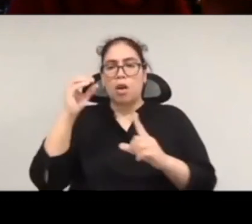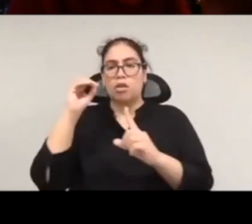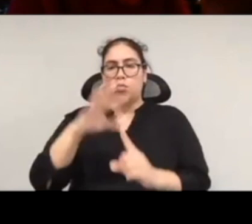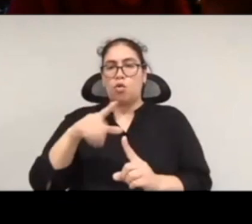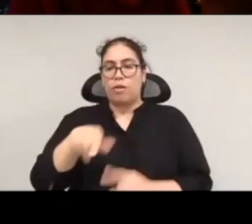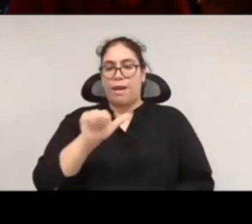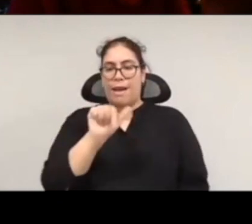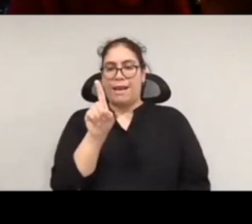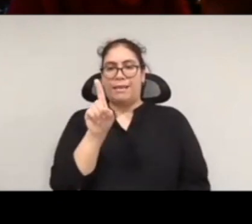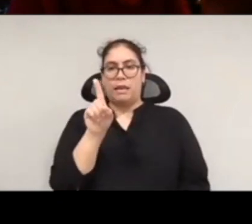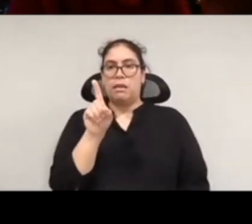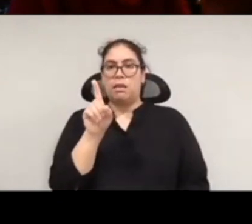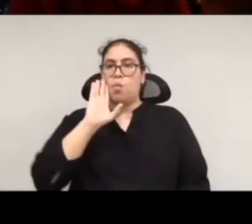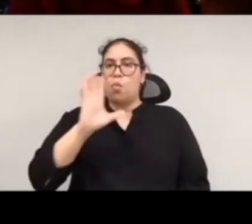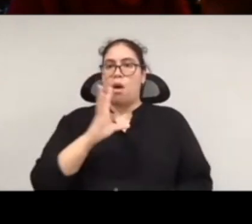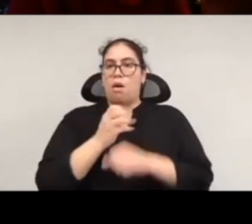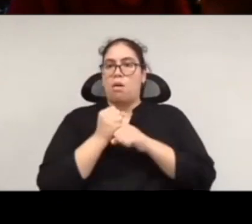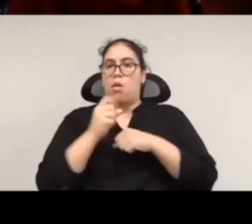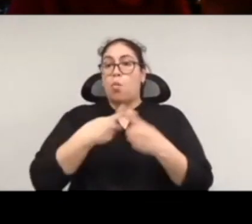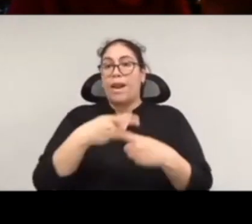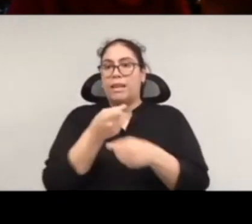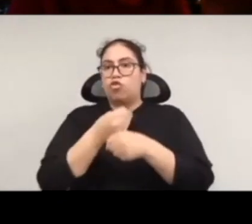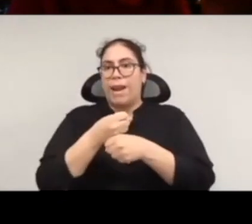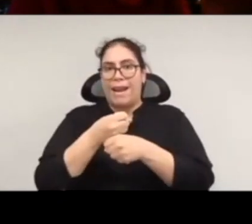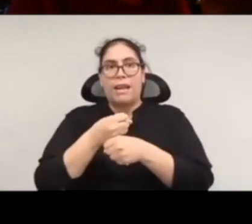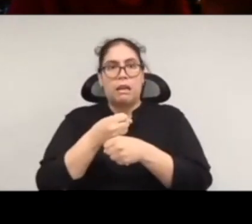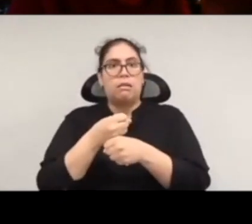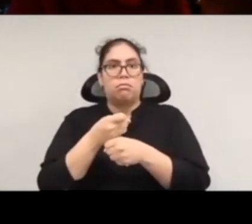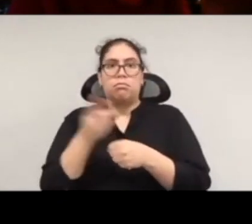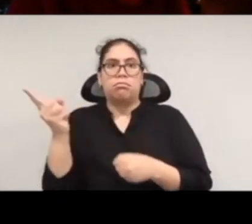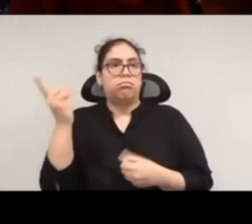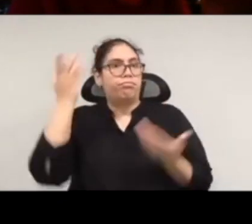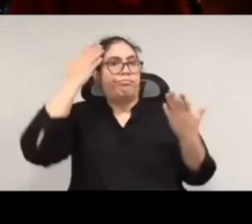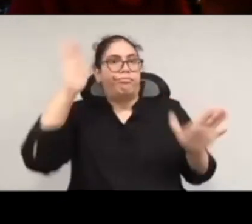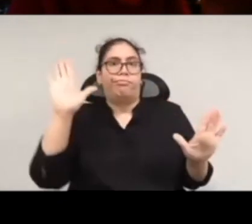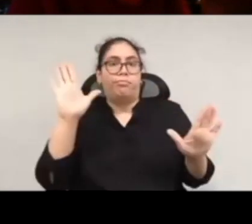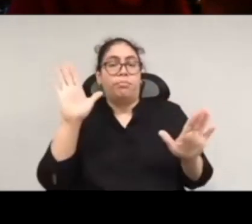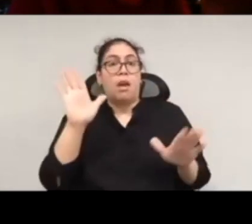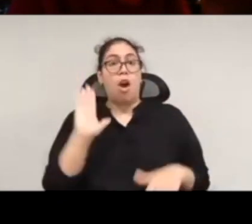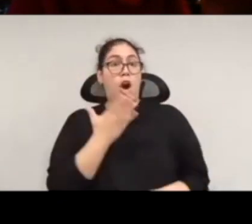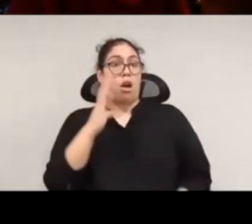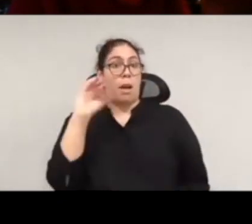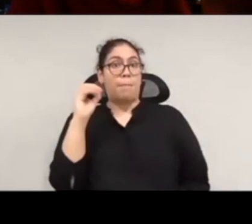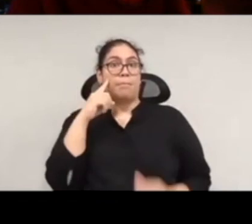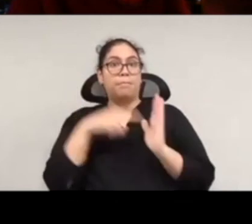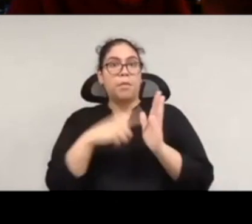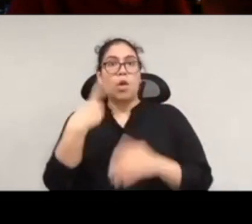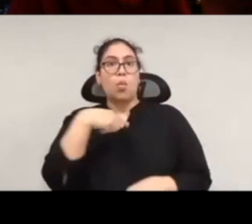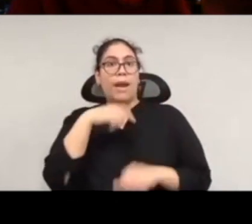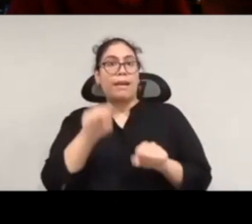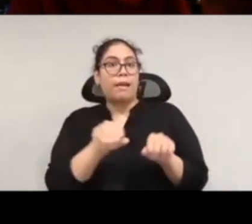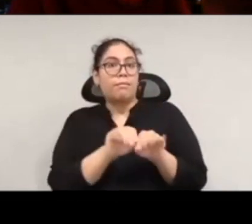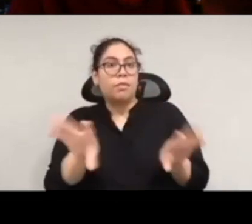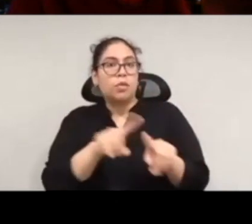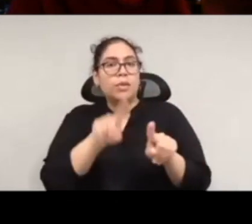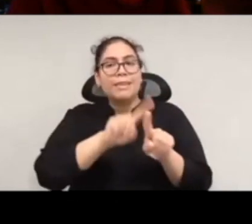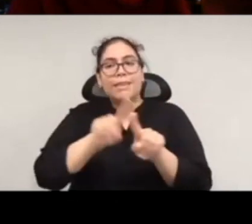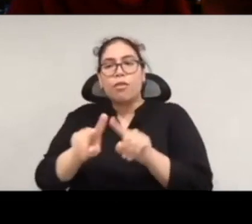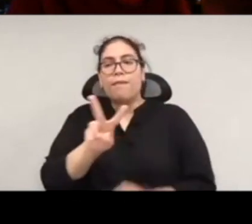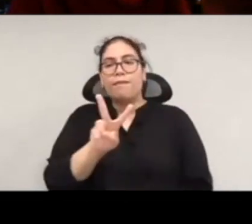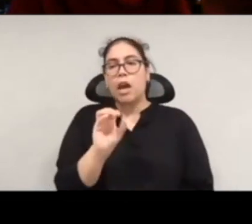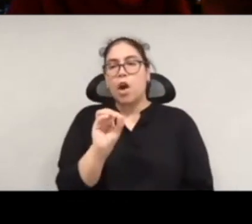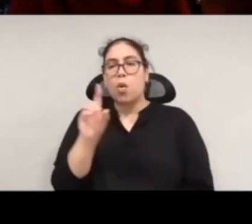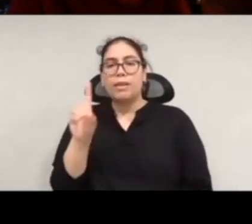having at some point when it's created. I can Yes. speak for our company. We're able to get this out onto VOD platforms, onto digital